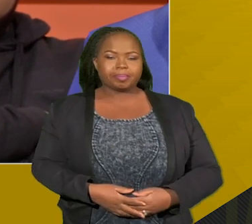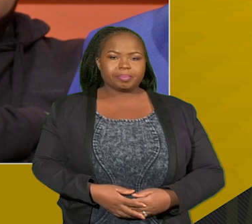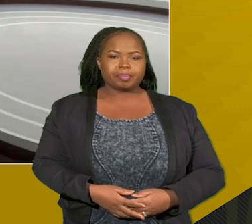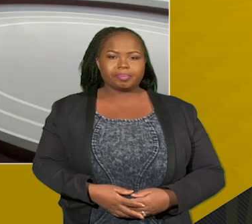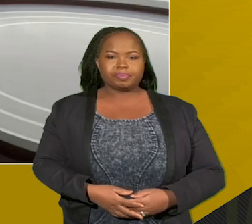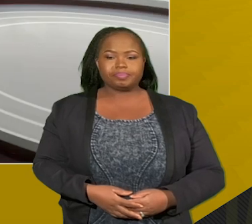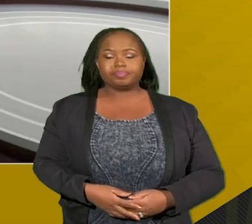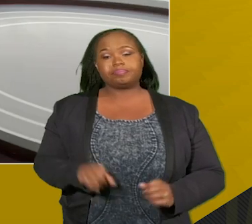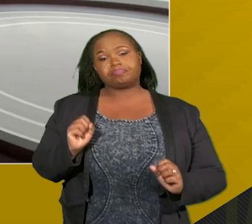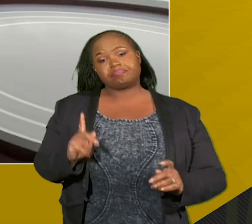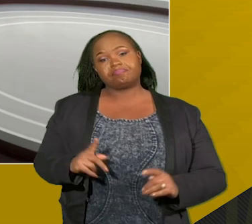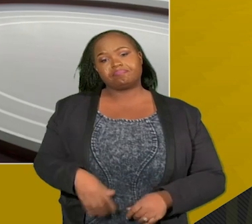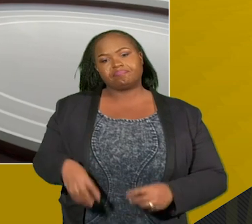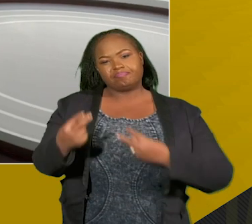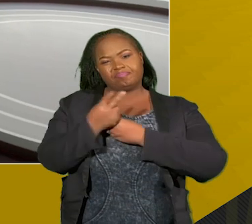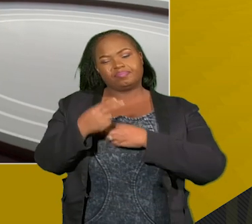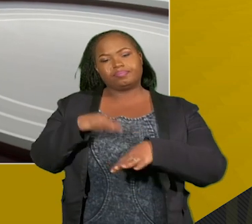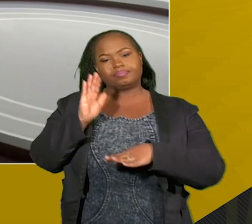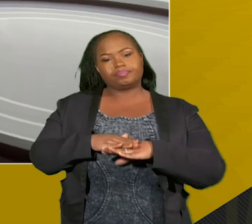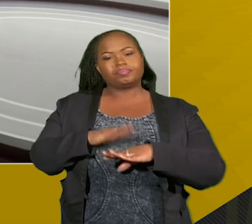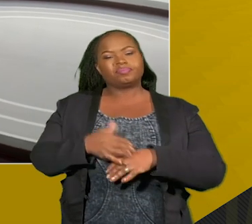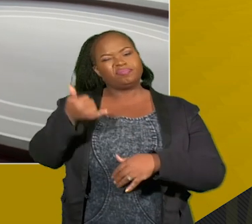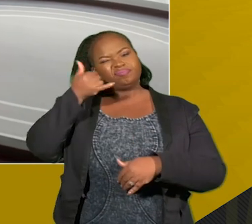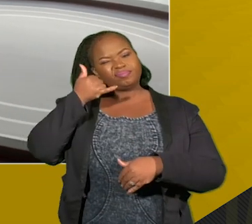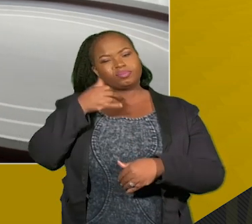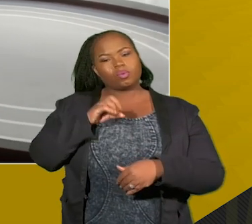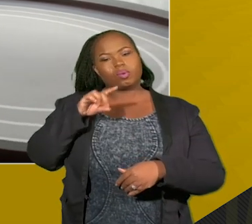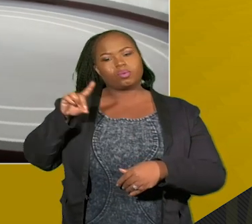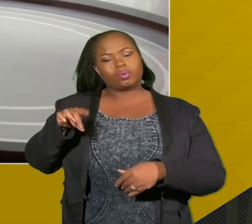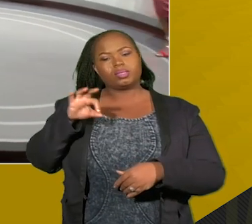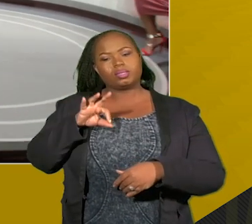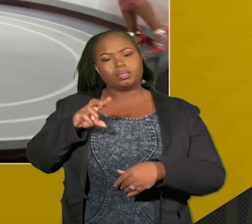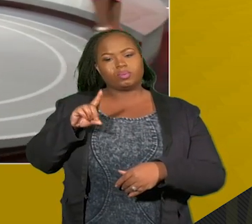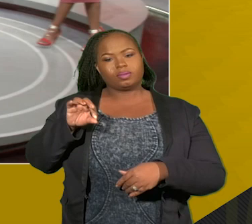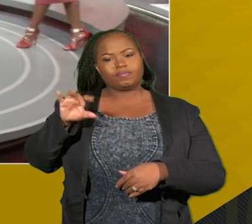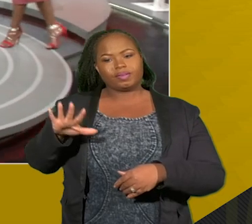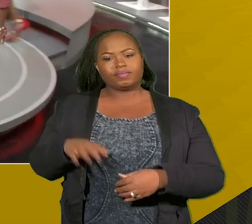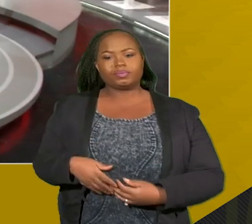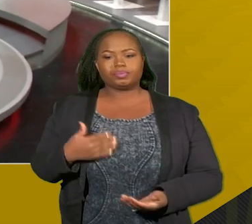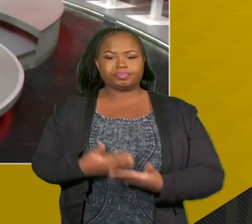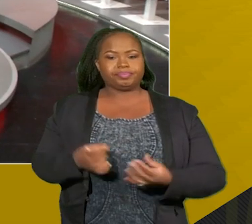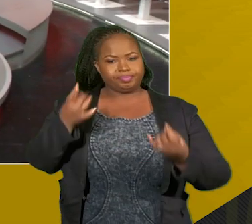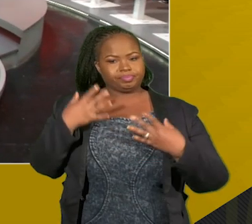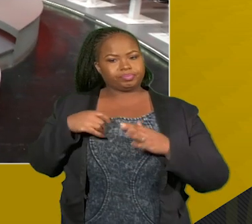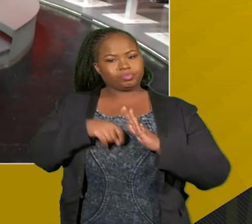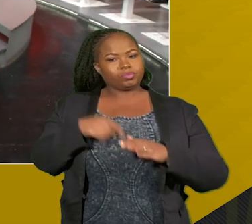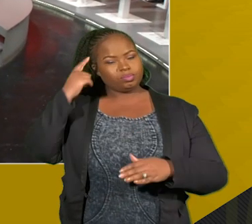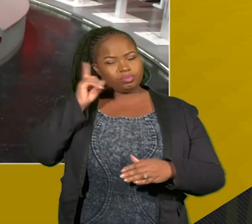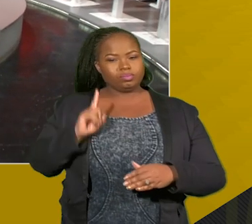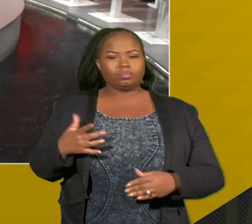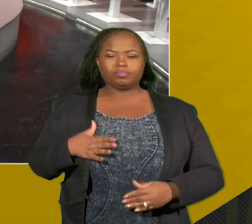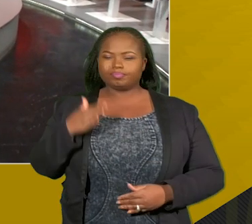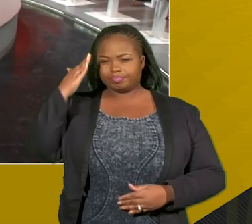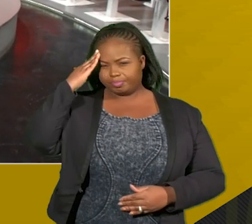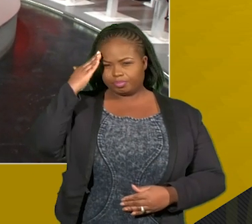Yeah, okay. Sabukile Daily Chat on SABC 1. Give us a call, it's 011-339-1315. Sizo tumbono wako china patutela namhlanje. Wanna find out